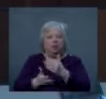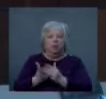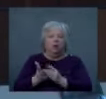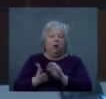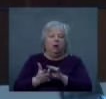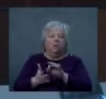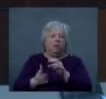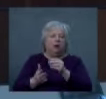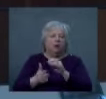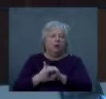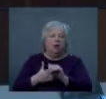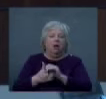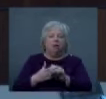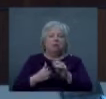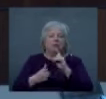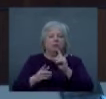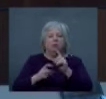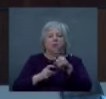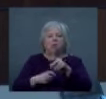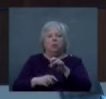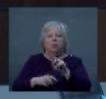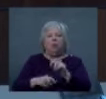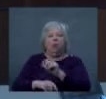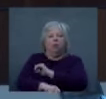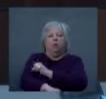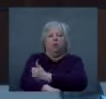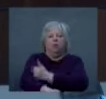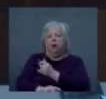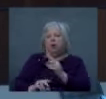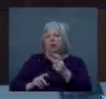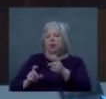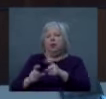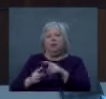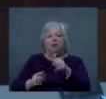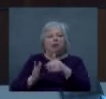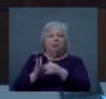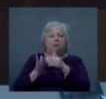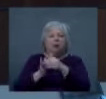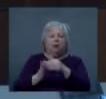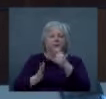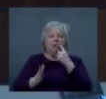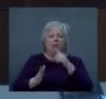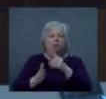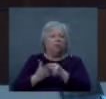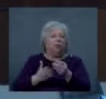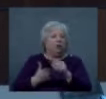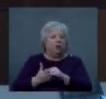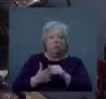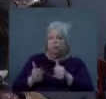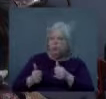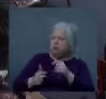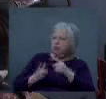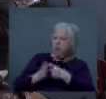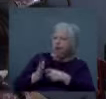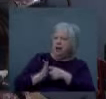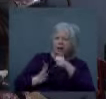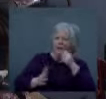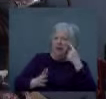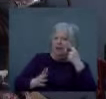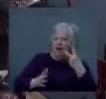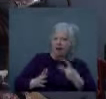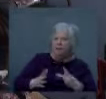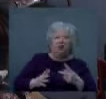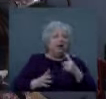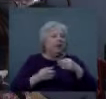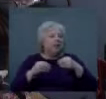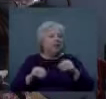Little Rock Port Authority got around $10 million to help purchase that. And we've been accruing. Which tax now? Not the half cent tax, right? The sales